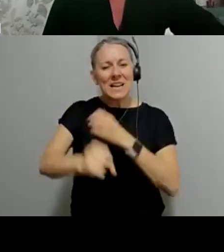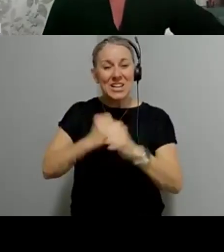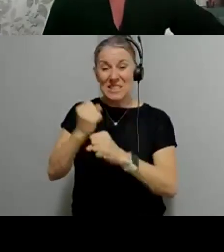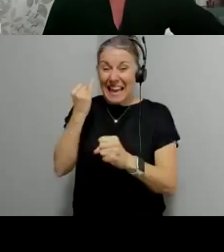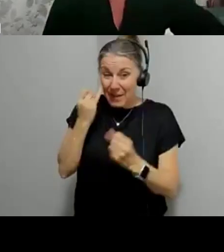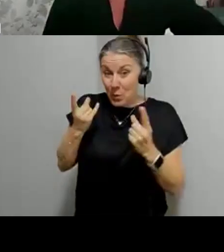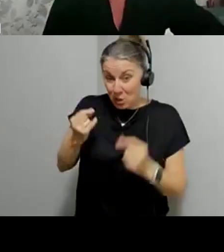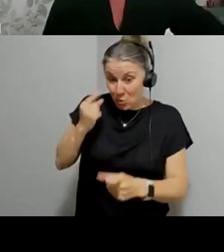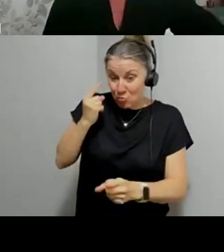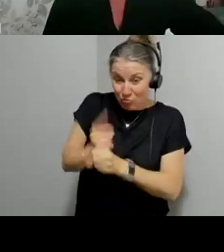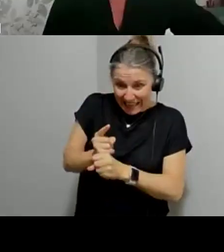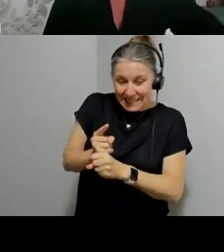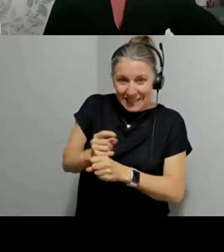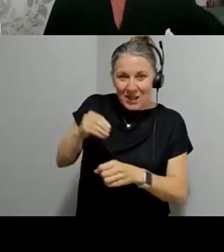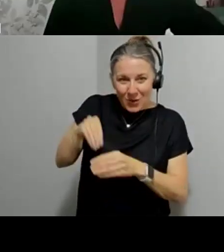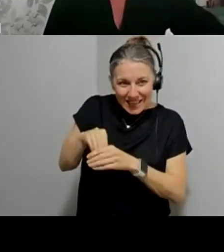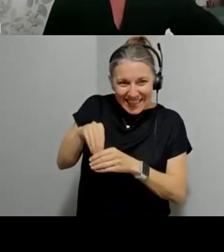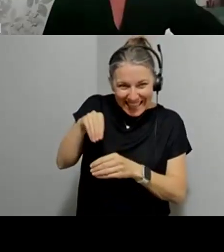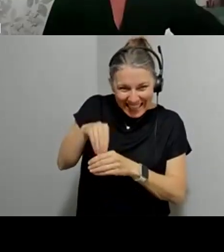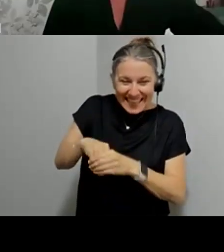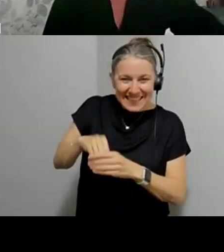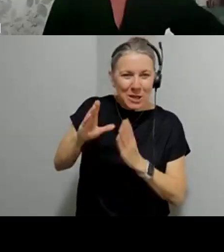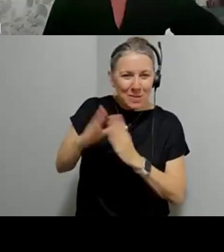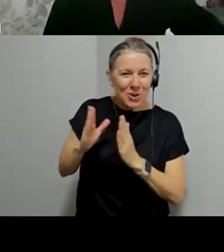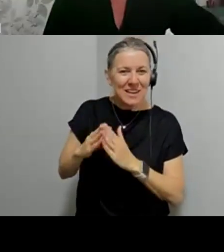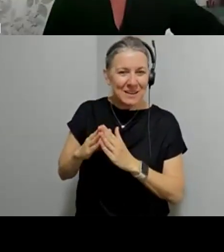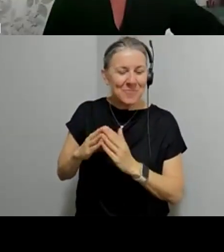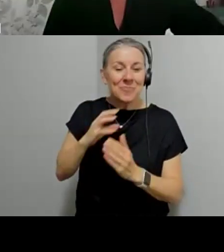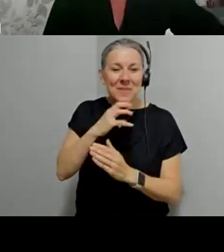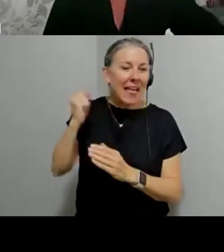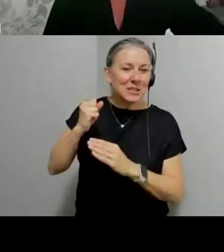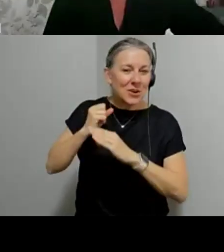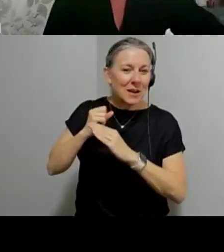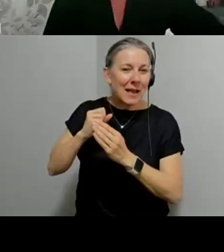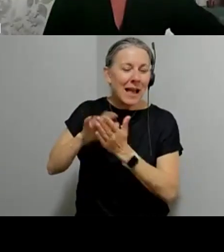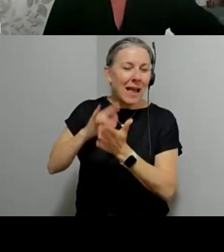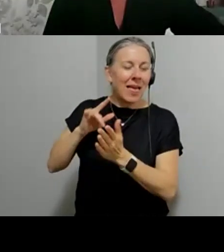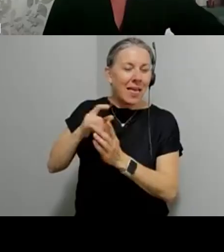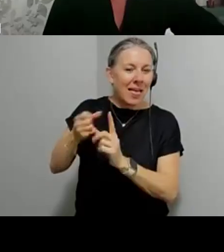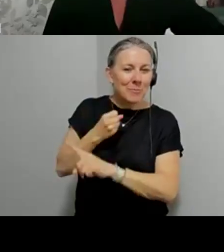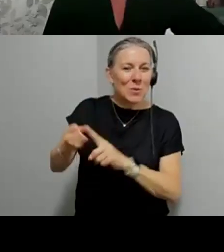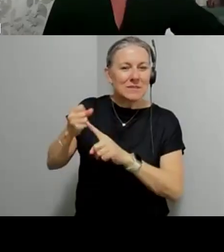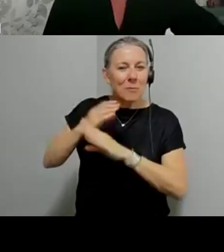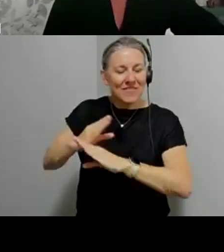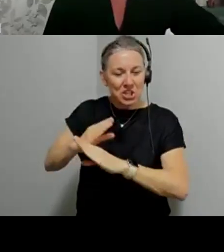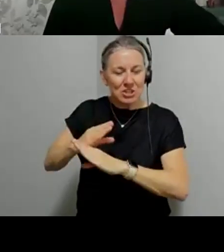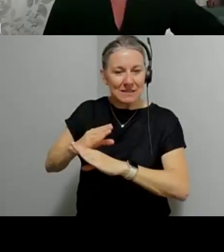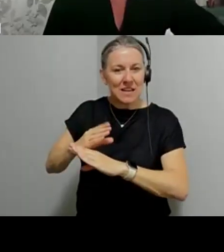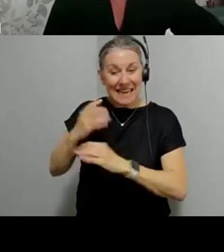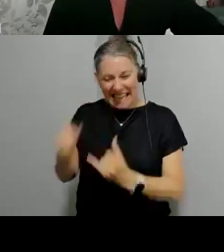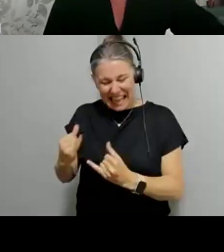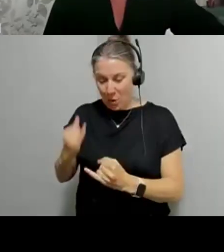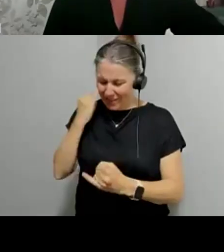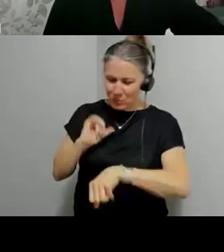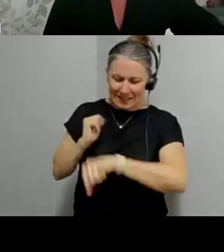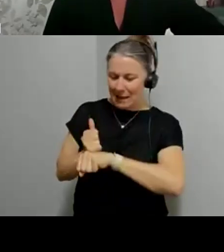communities, if we do that elder abuse prevention right, if we do some things right, how will communities be more resilient